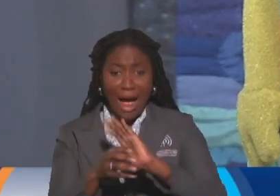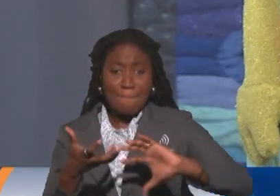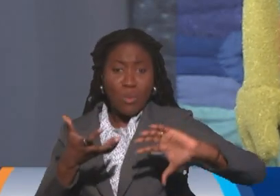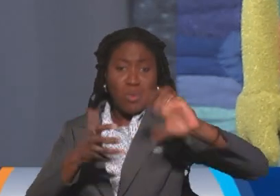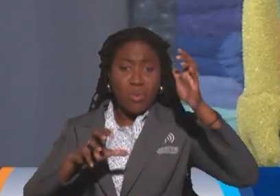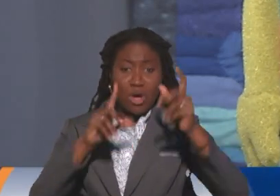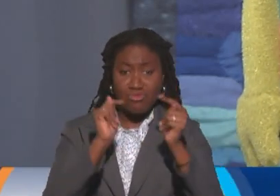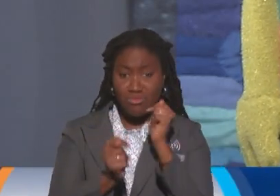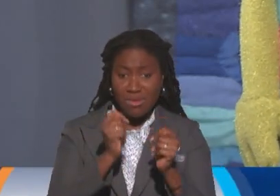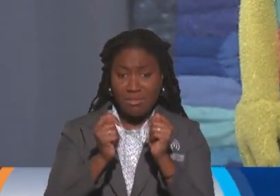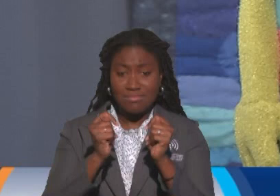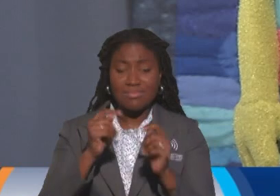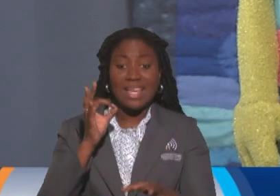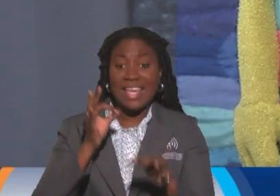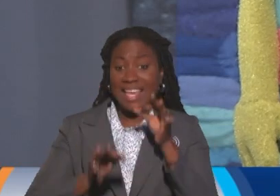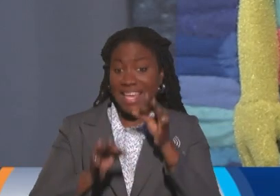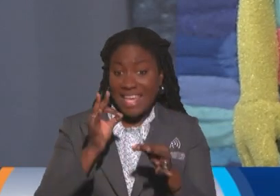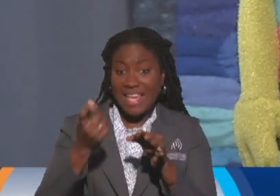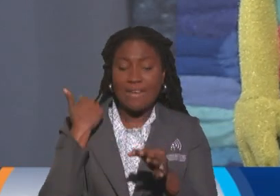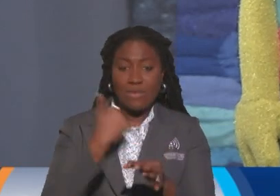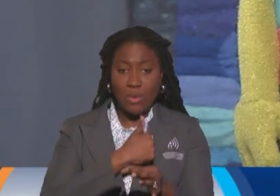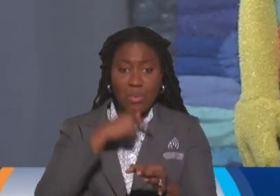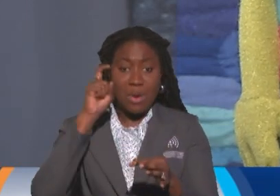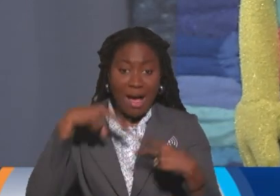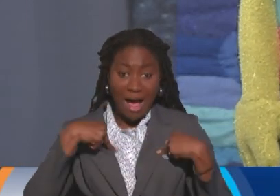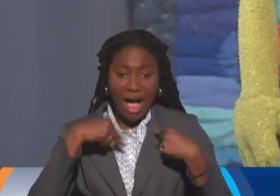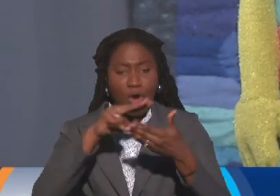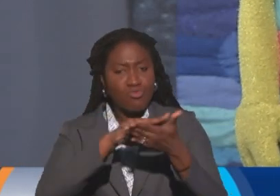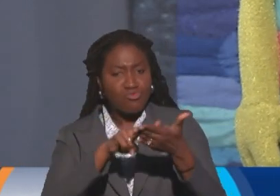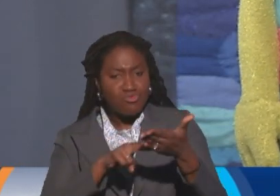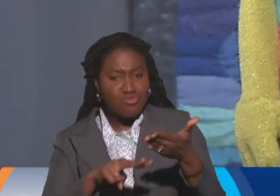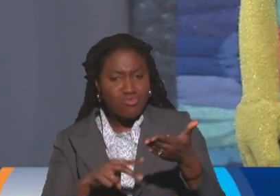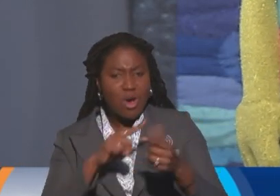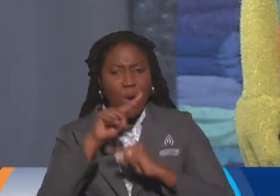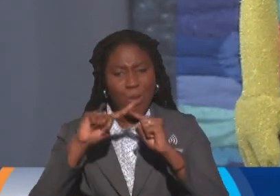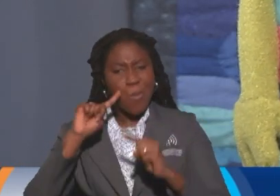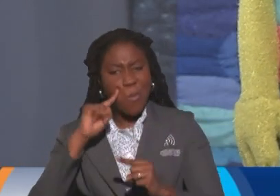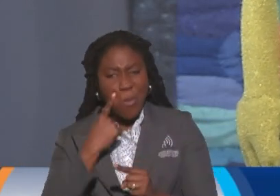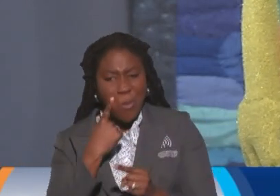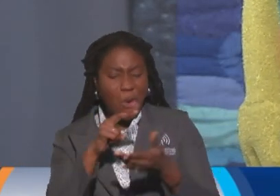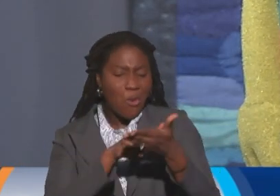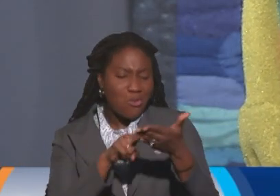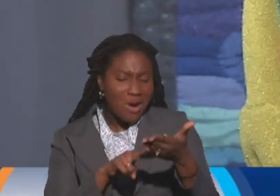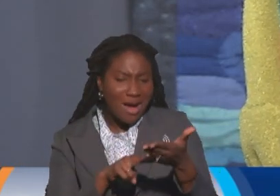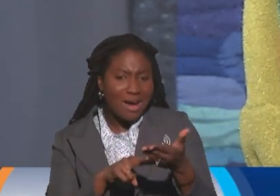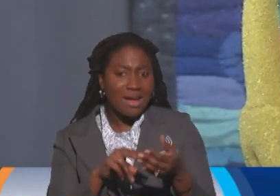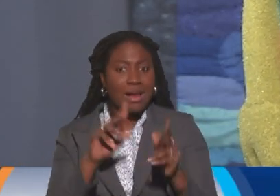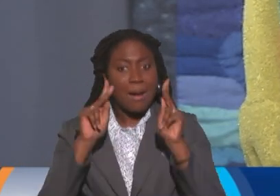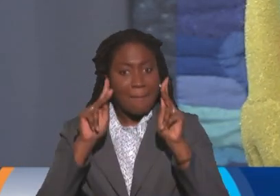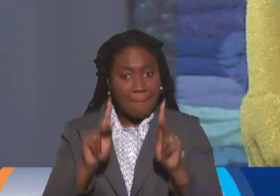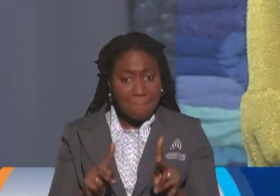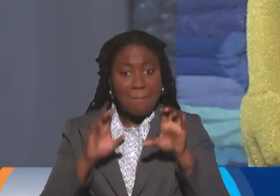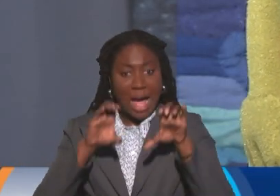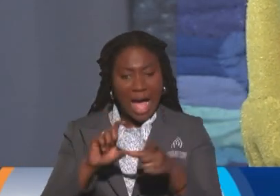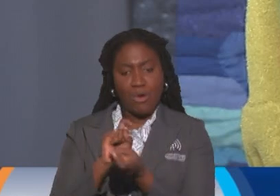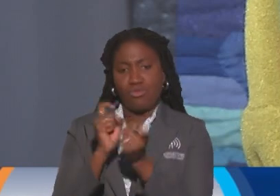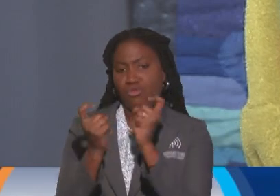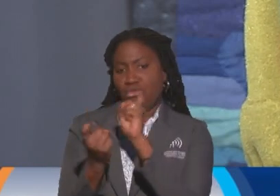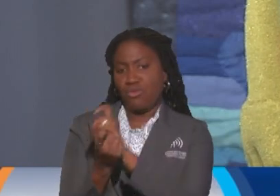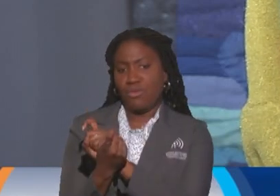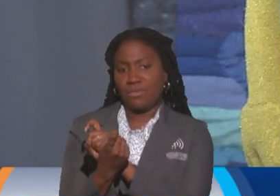that if we had reading as an intervention, reading for pleasure from an early age, how could that person be transformed? So it's